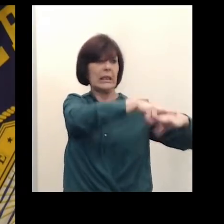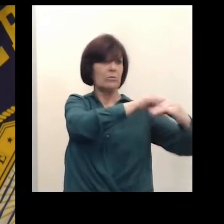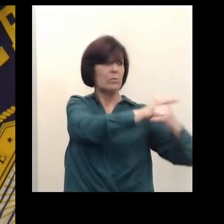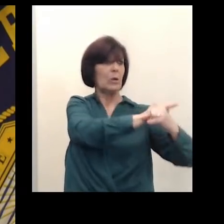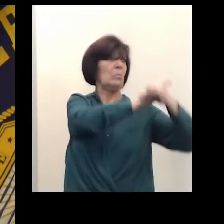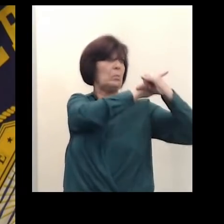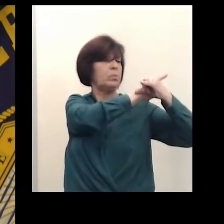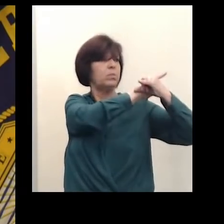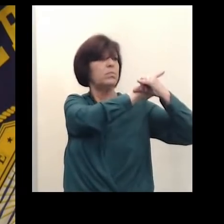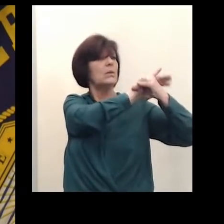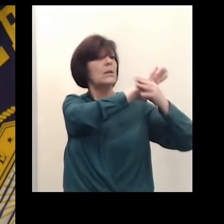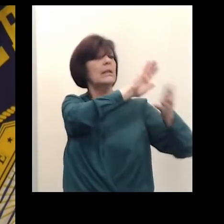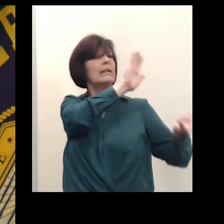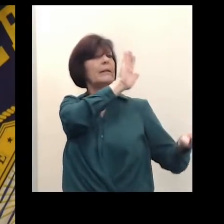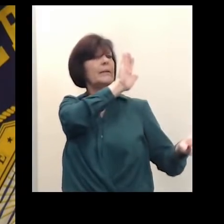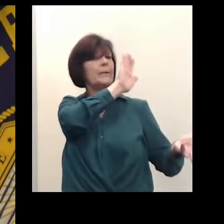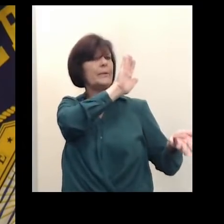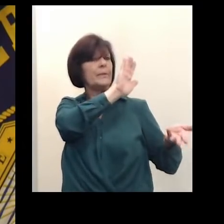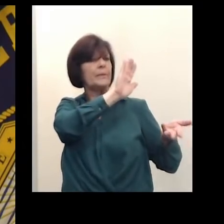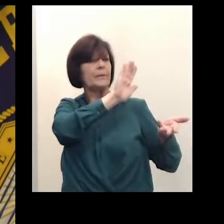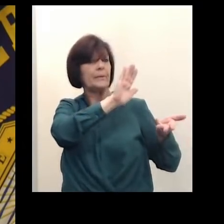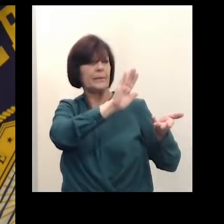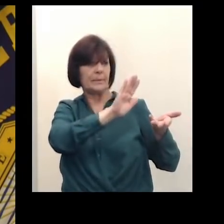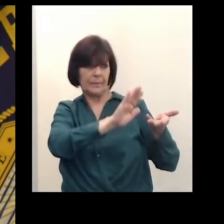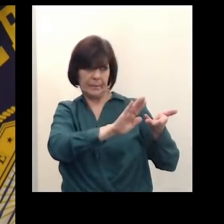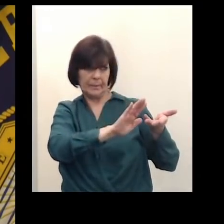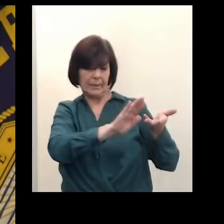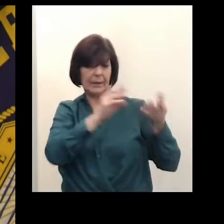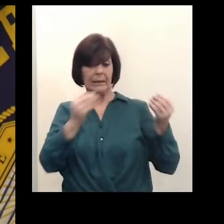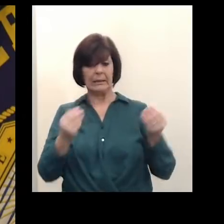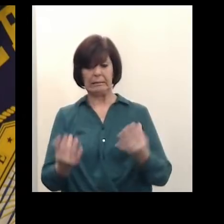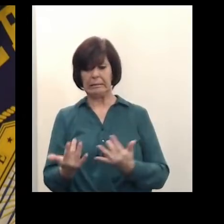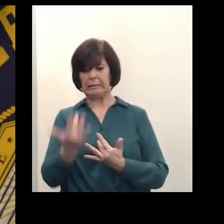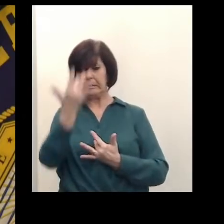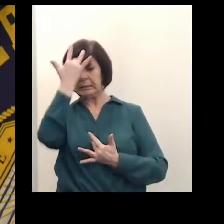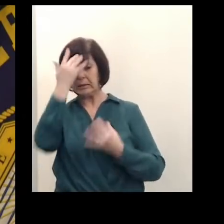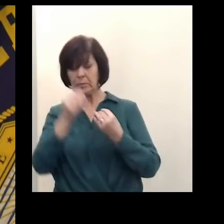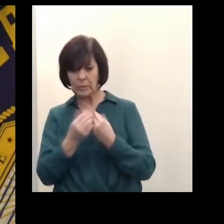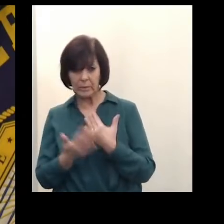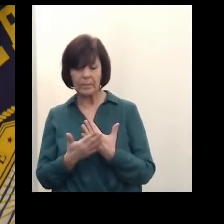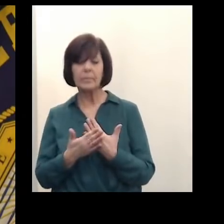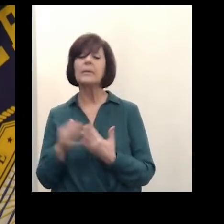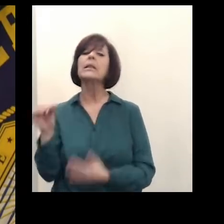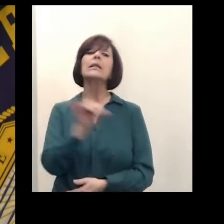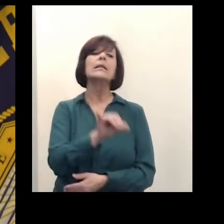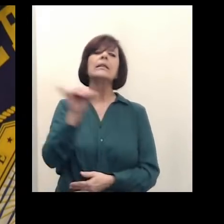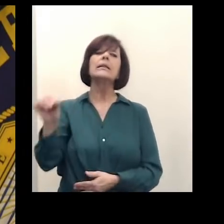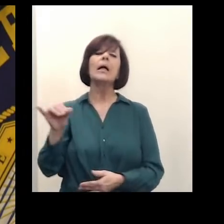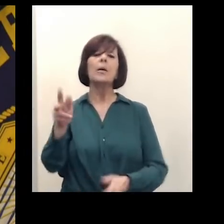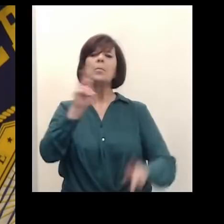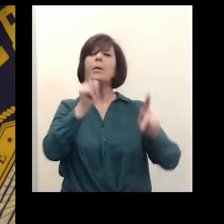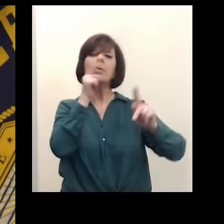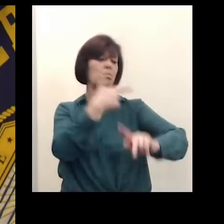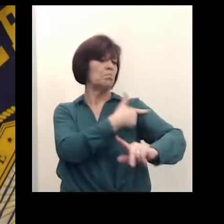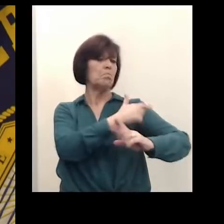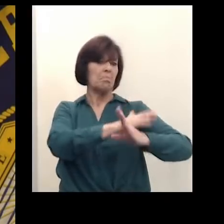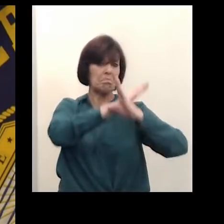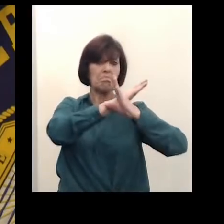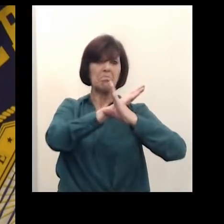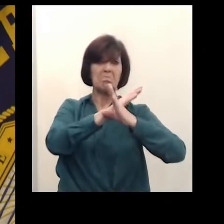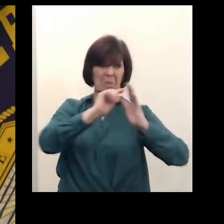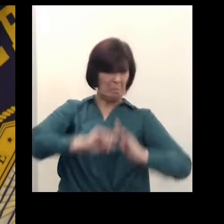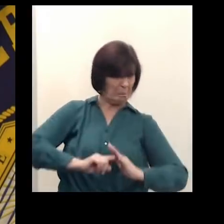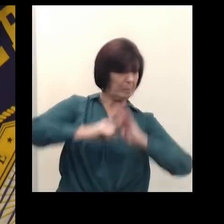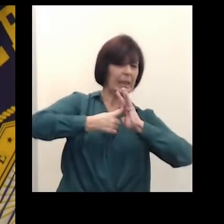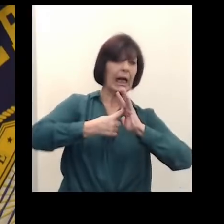susceptibility is increasing. Likewise, for those that were vaccinated early on and have only received 2